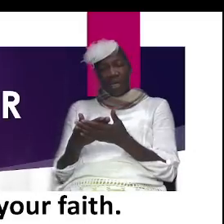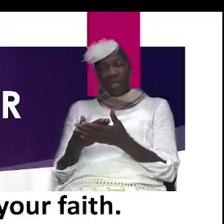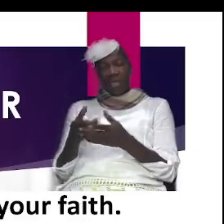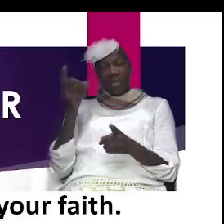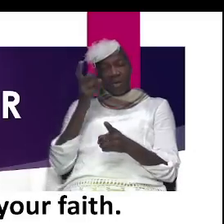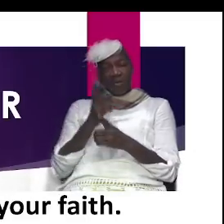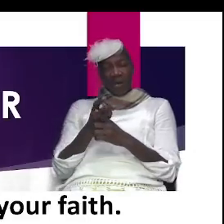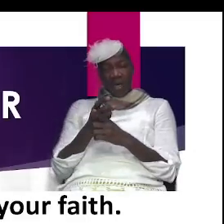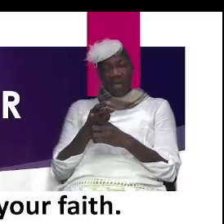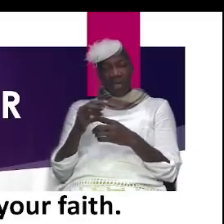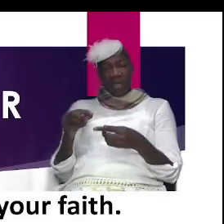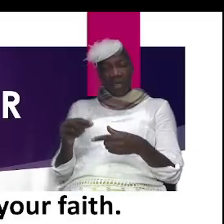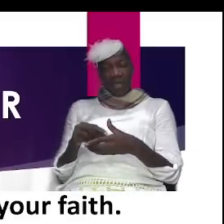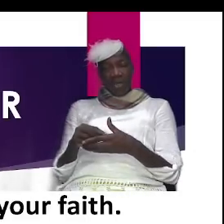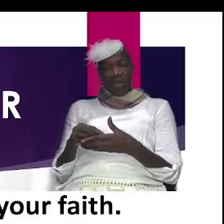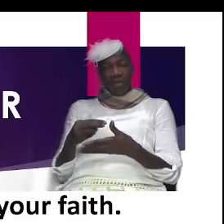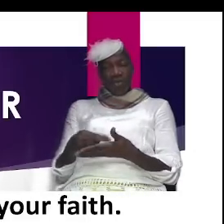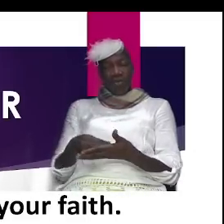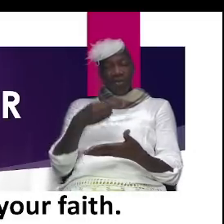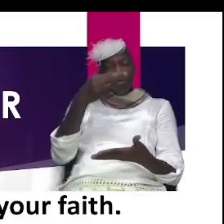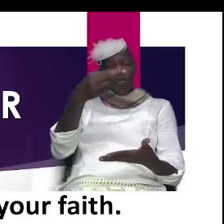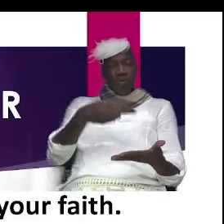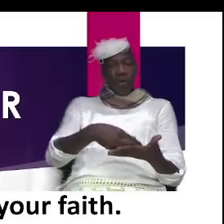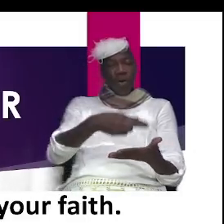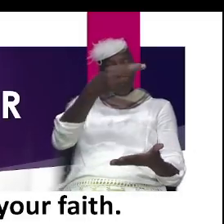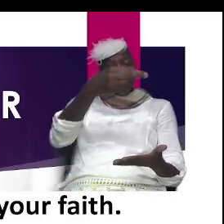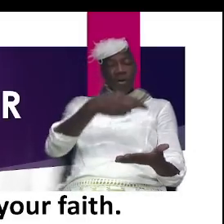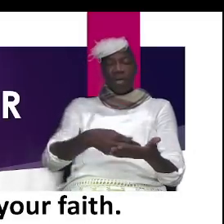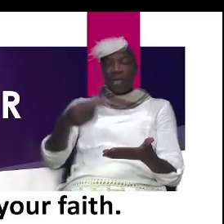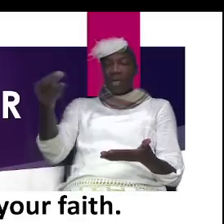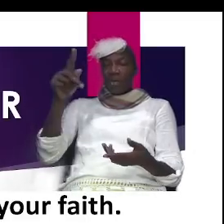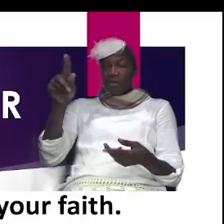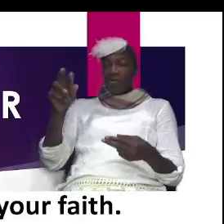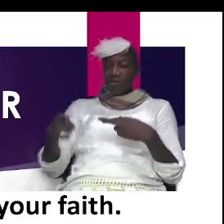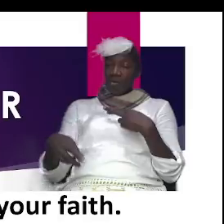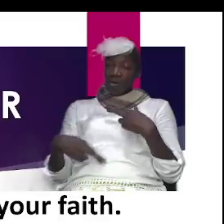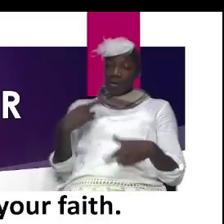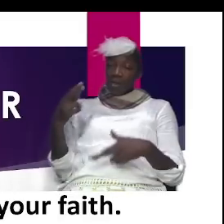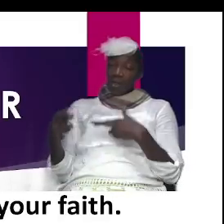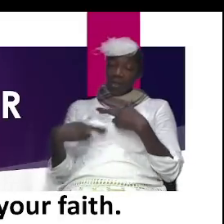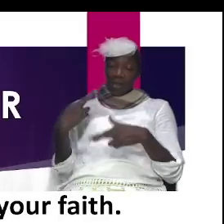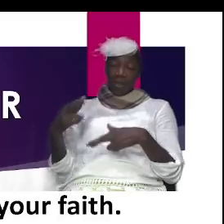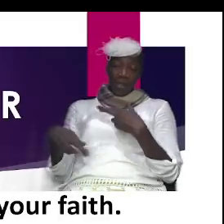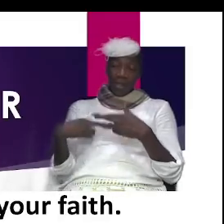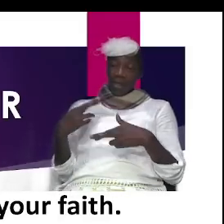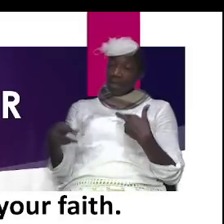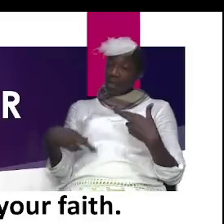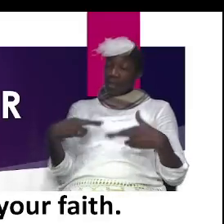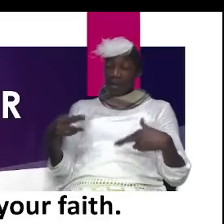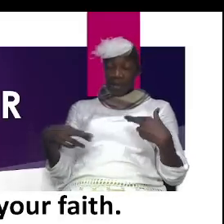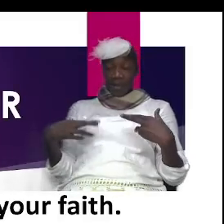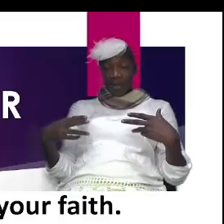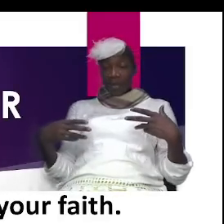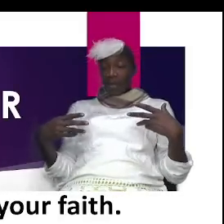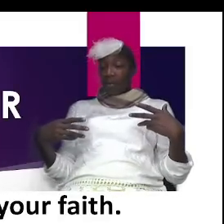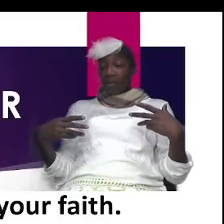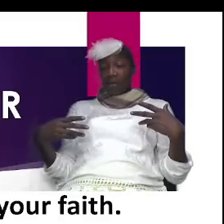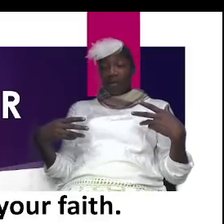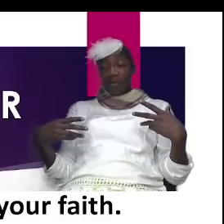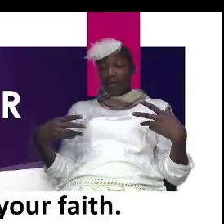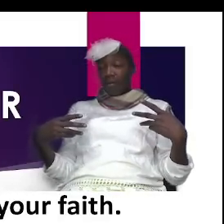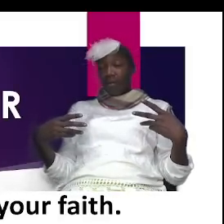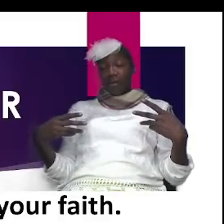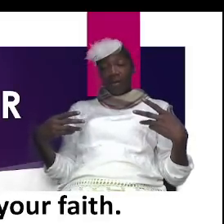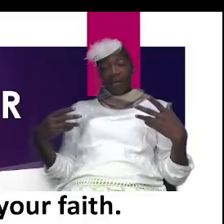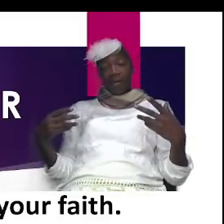be greatly rewarded. Worth you rejoice in the fact that you were suffering this for my name's sake. you will